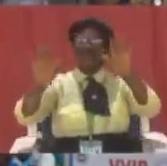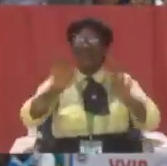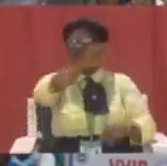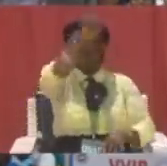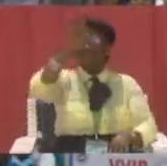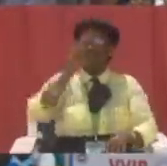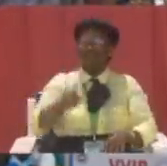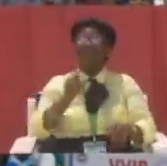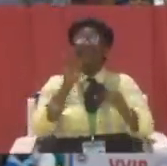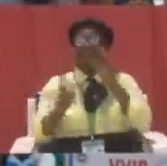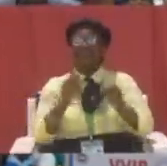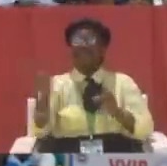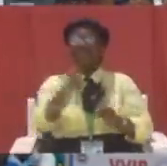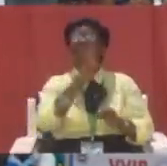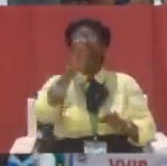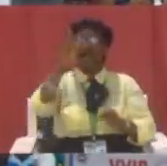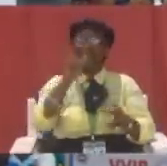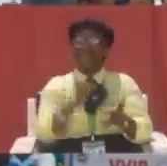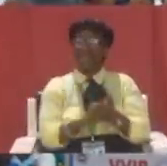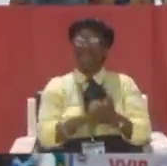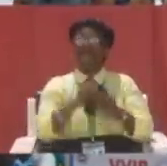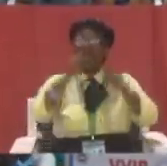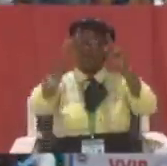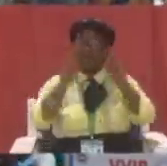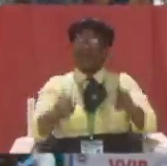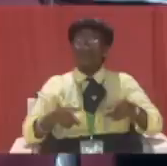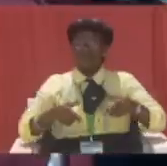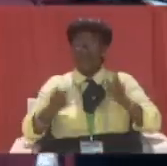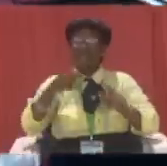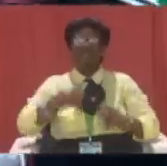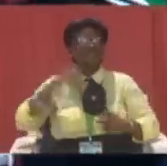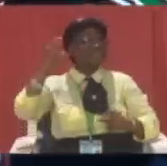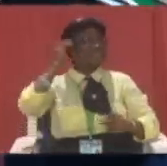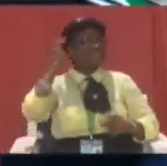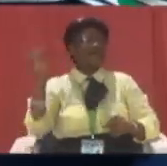If you are that one, let me hear you shout hallelujah.